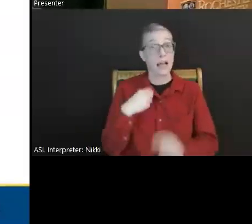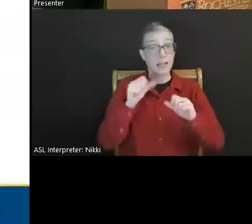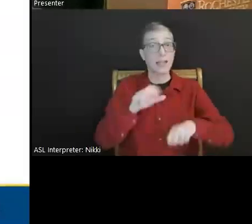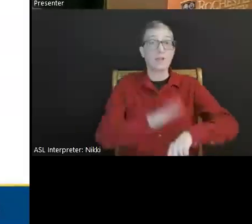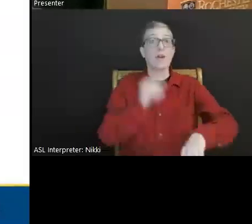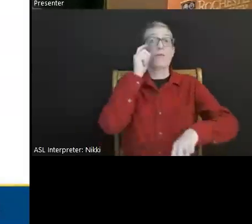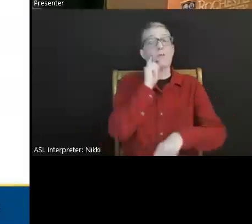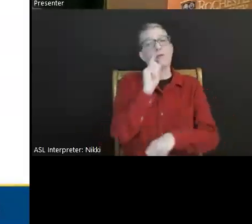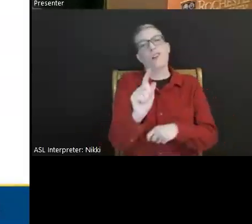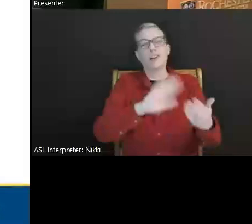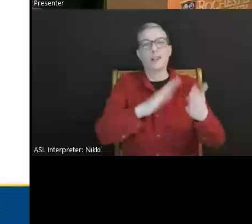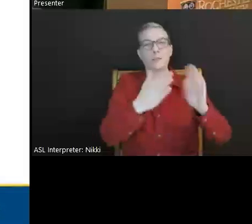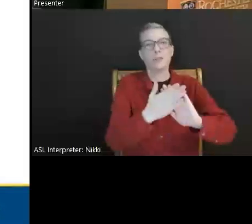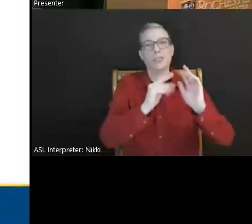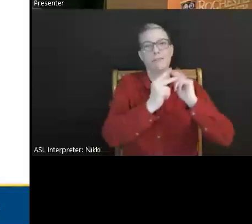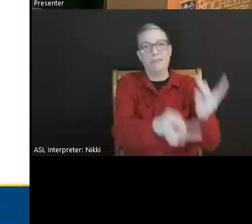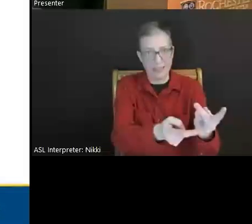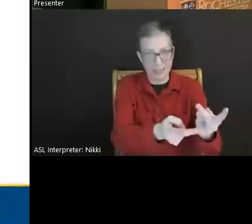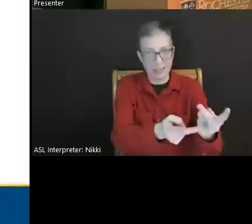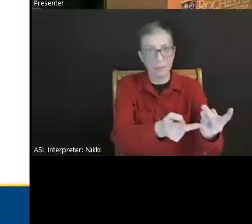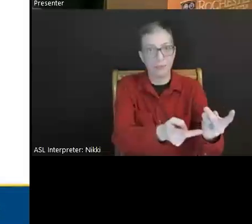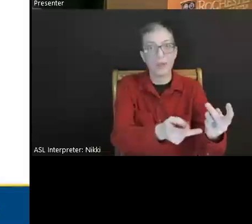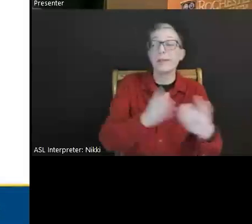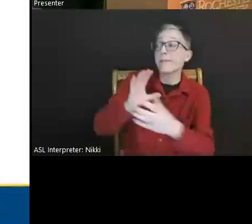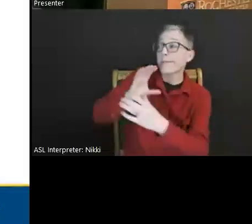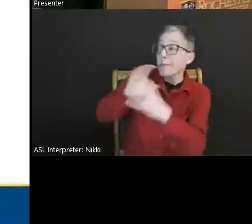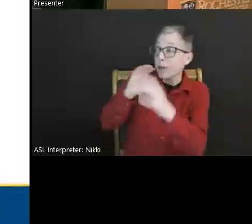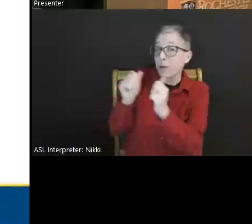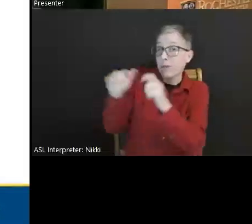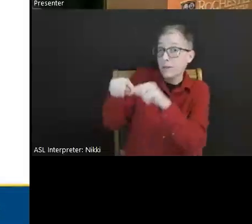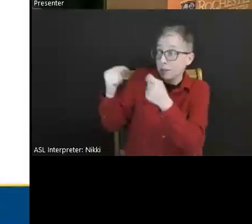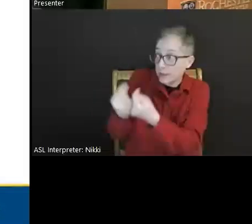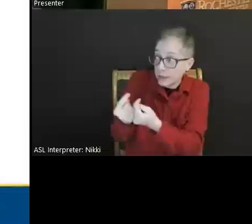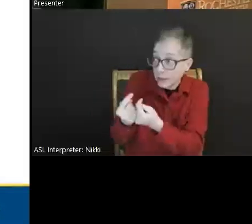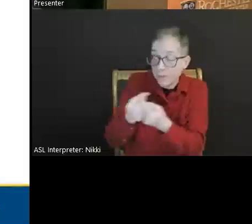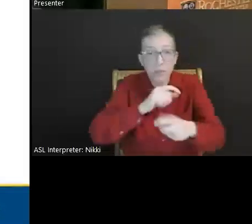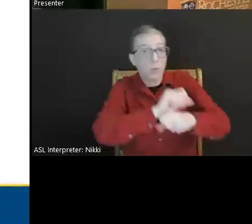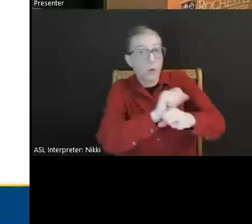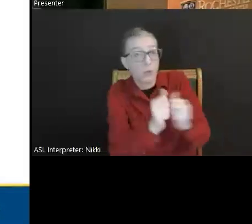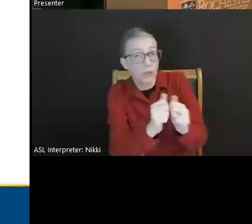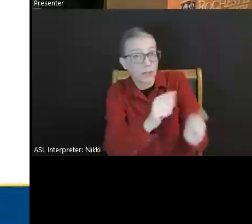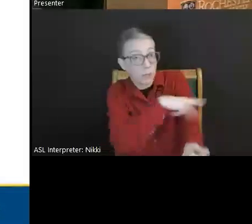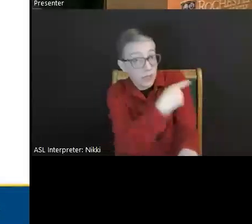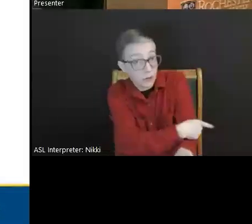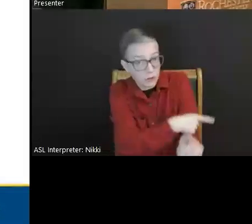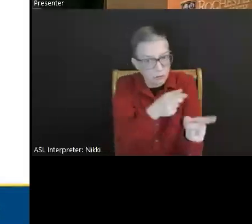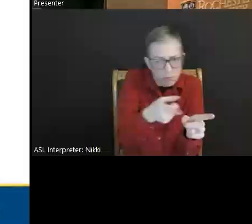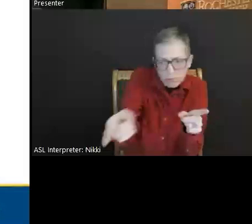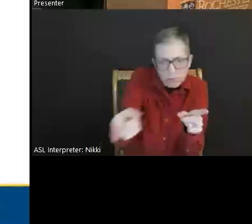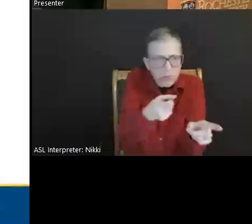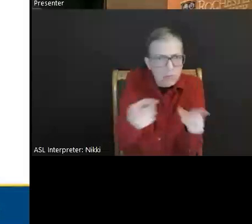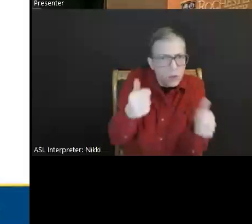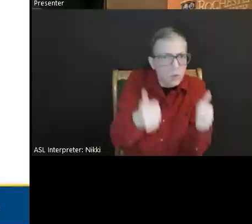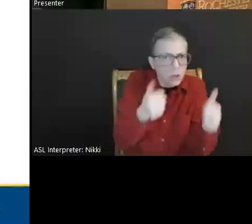request and discuss the community ties team and work with the patient to identify whether or not community ties would be a better option for their